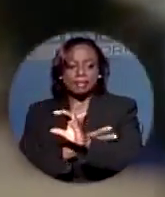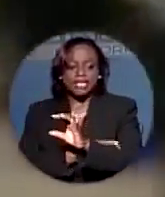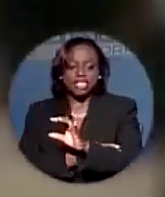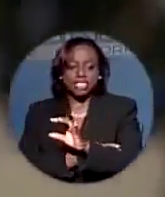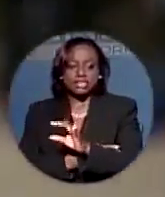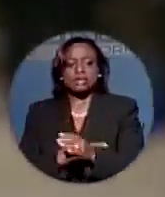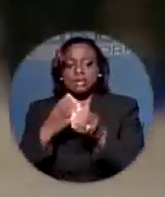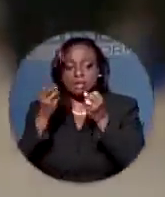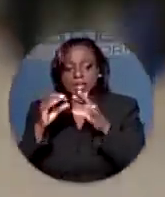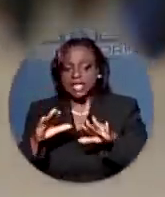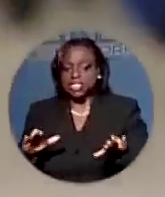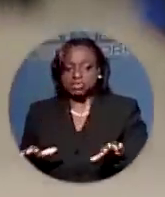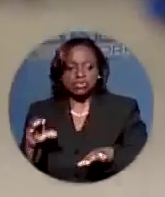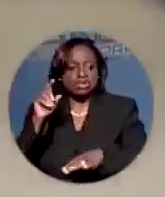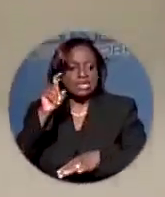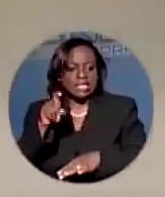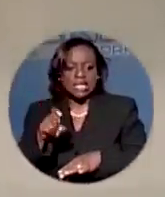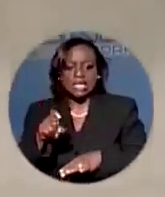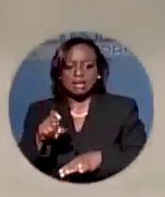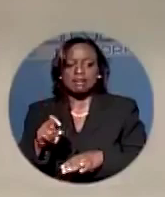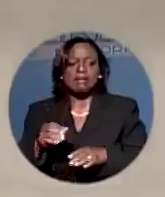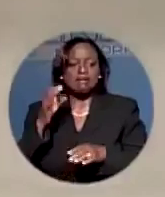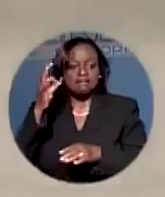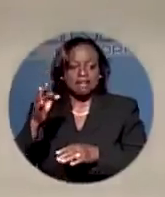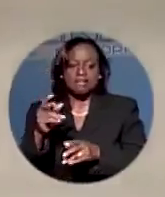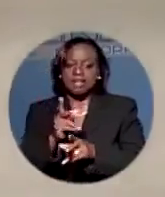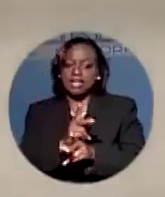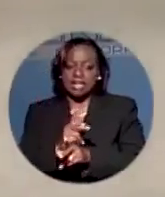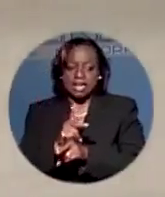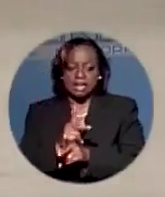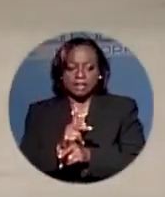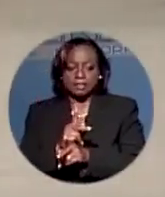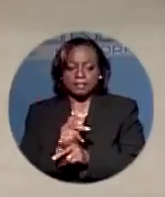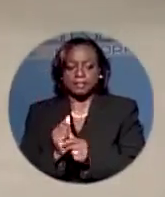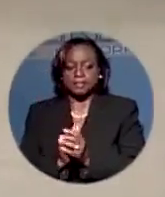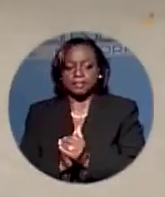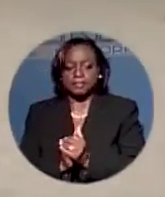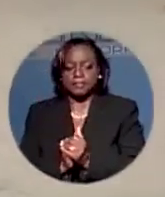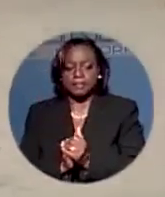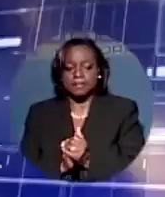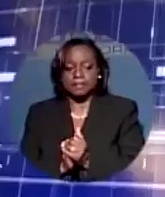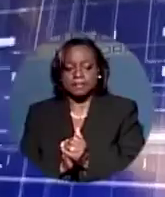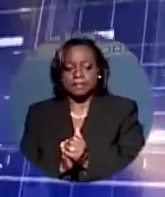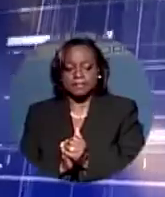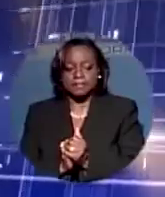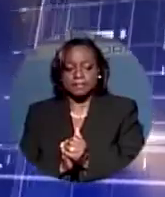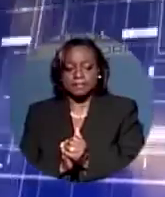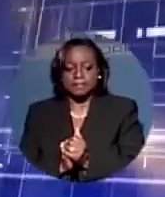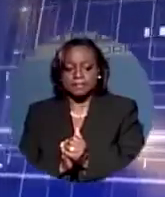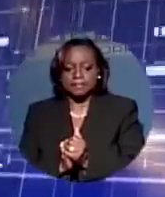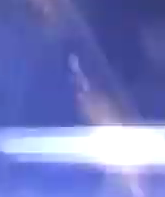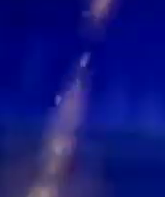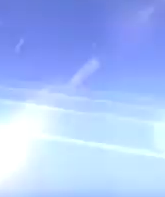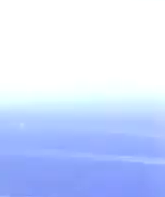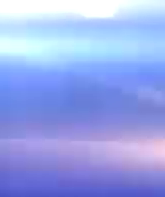said to be in urgent need of further medical care. Fern Carey, ZNS News.